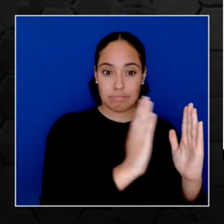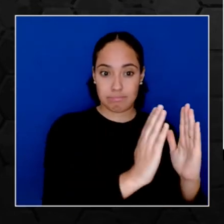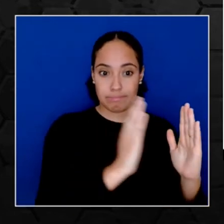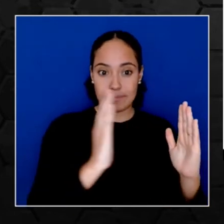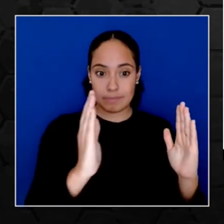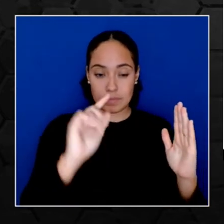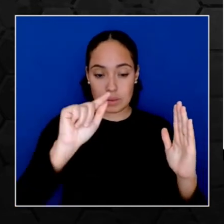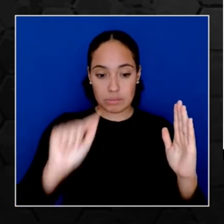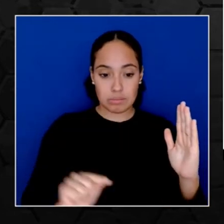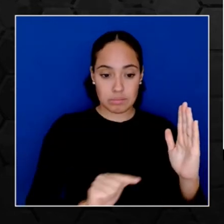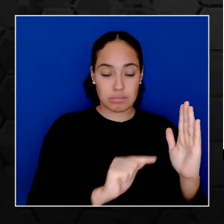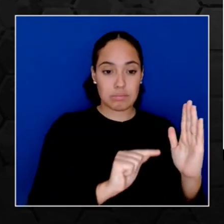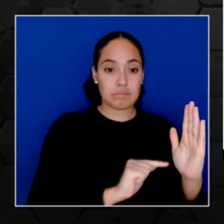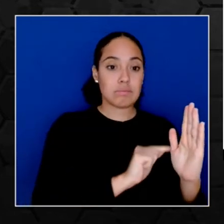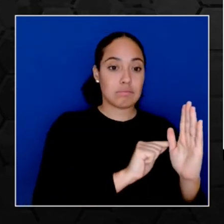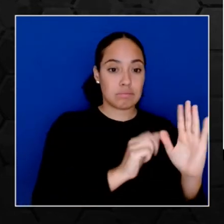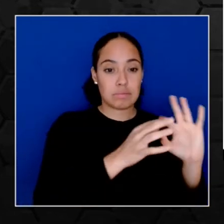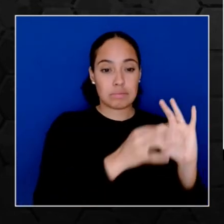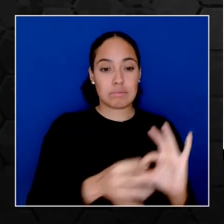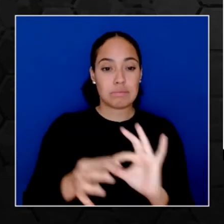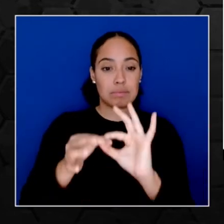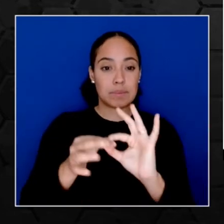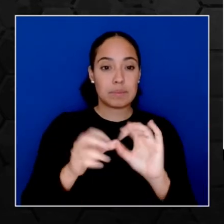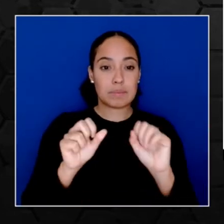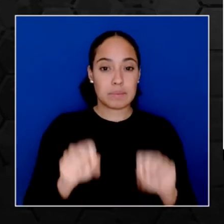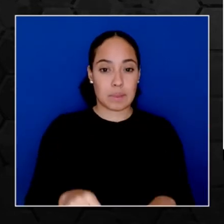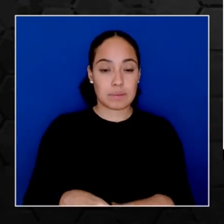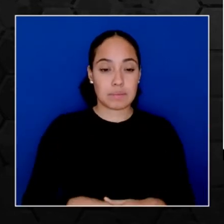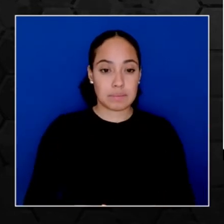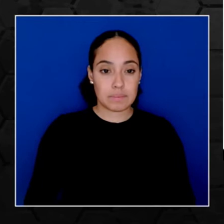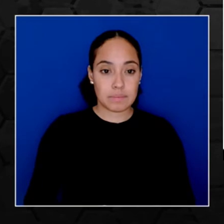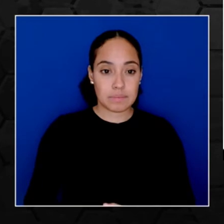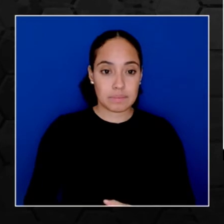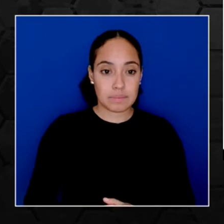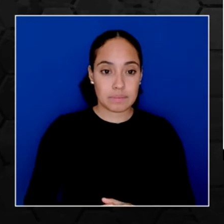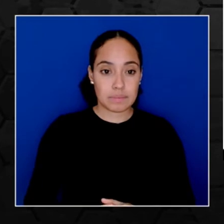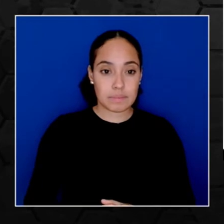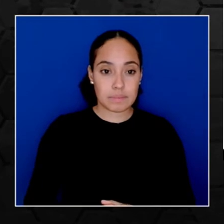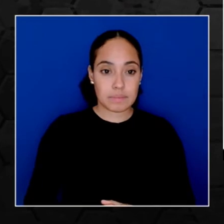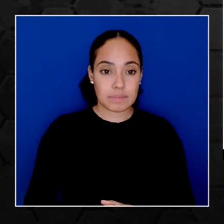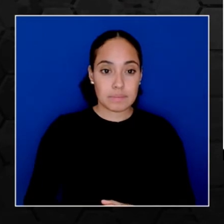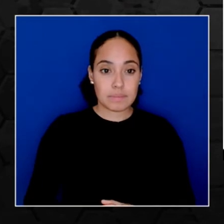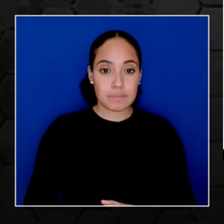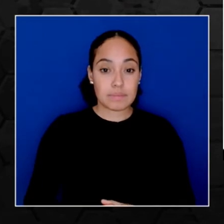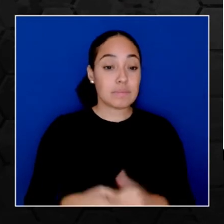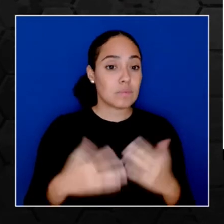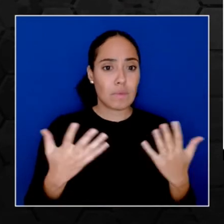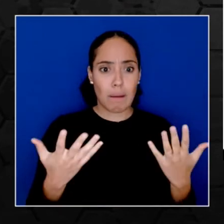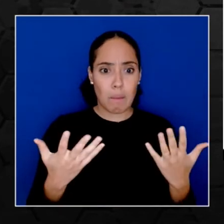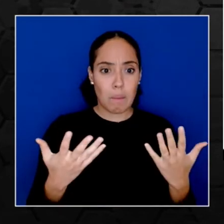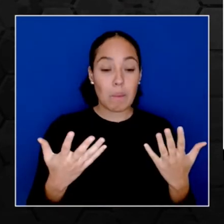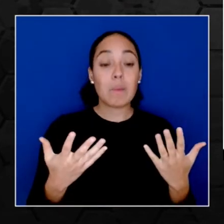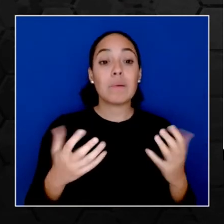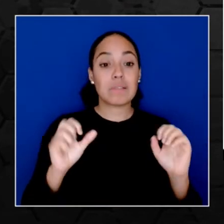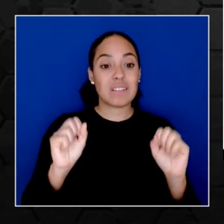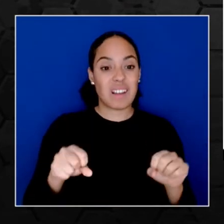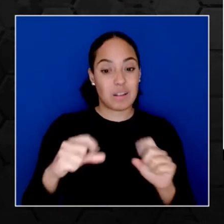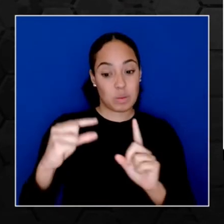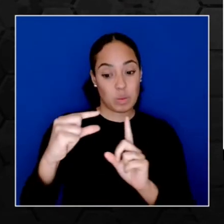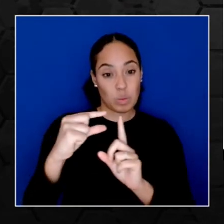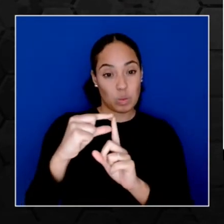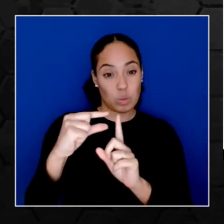haven't checked the temperature, we will ask them to check the temperature by entering the word temperature, which was the scenario ID in our breaking scenario.